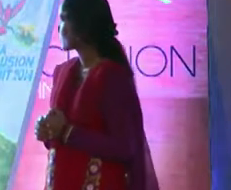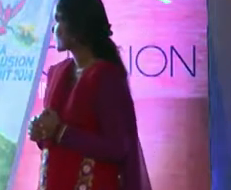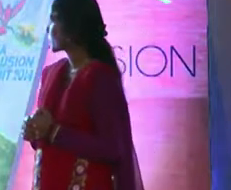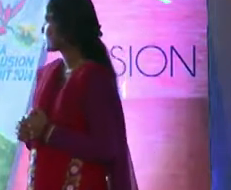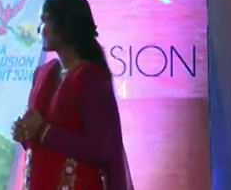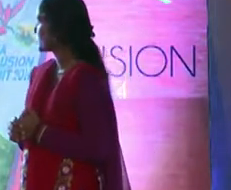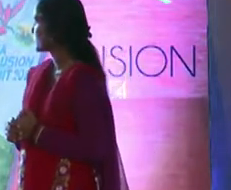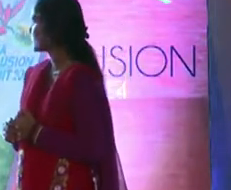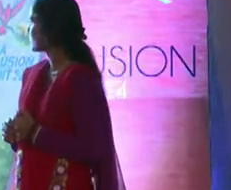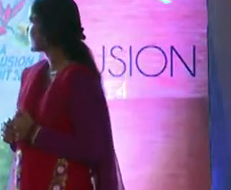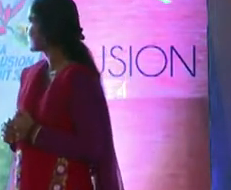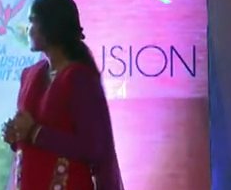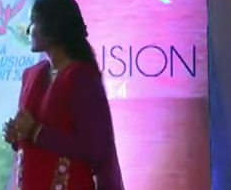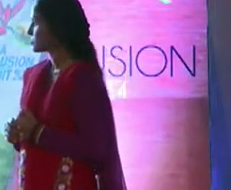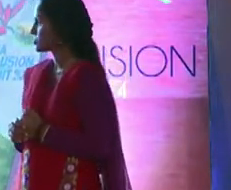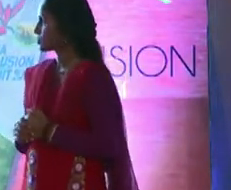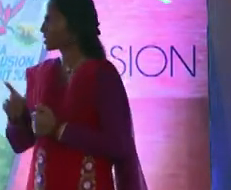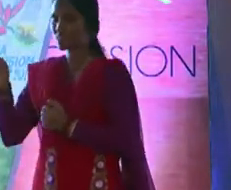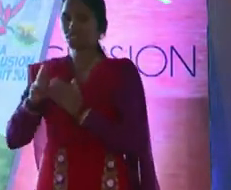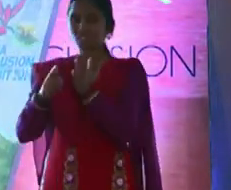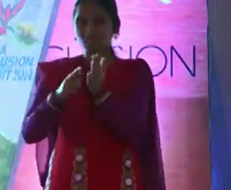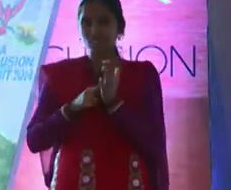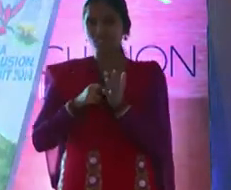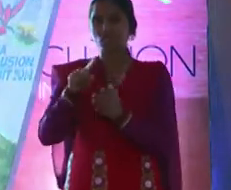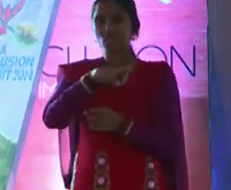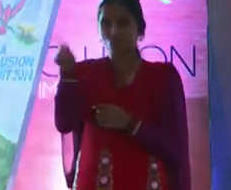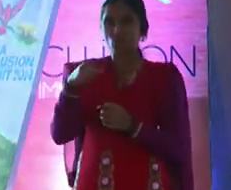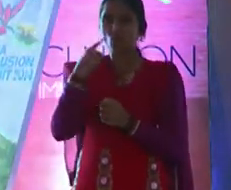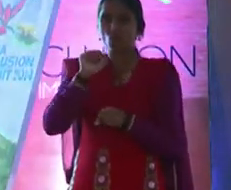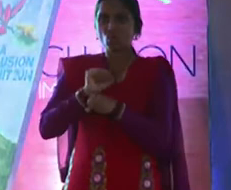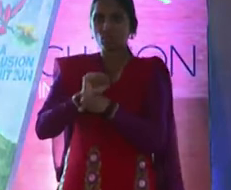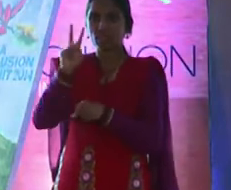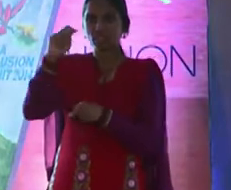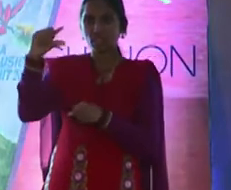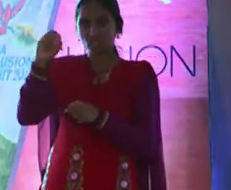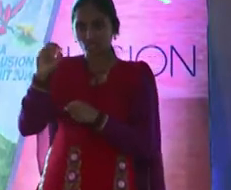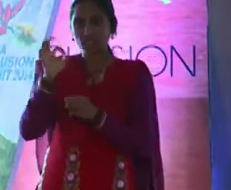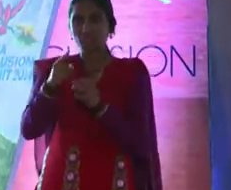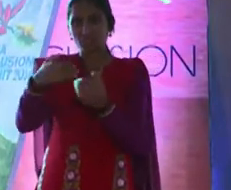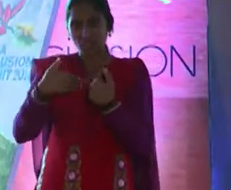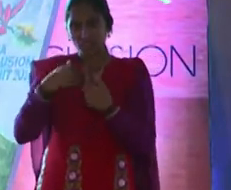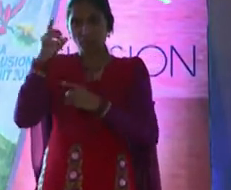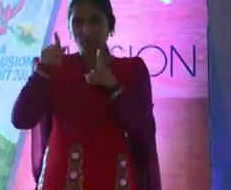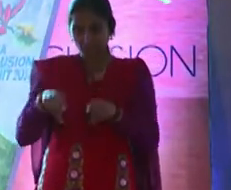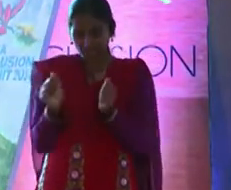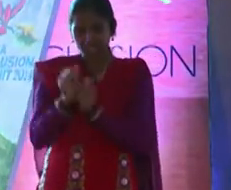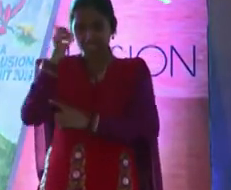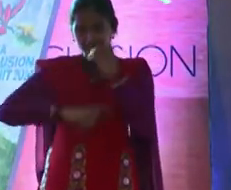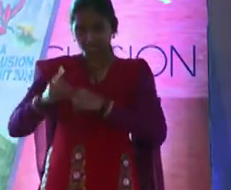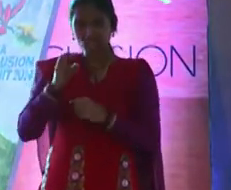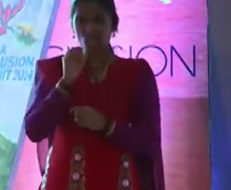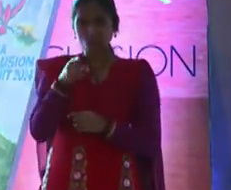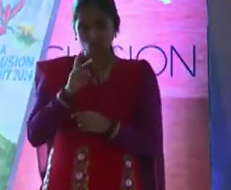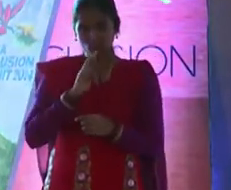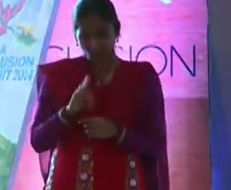will be Aadhaar linked. So I would request all the NGOs which are working in this sector, if you have persons with disability who are with you, who